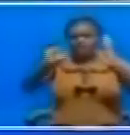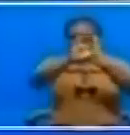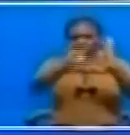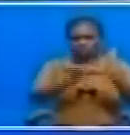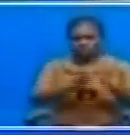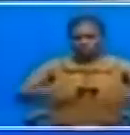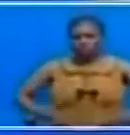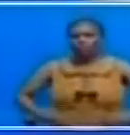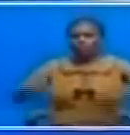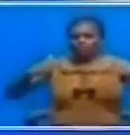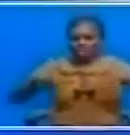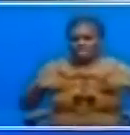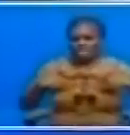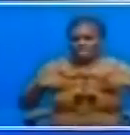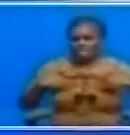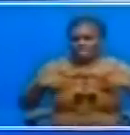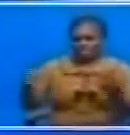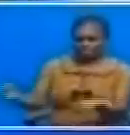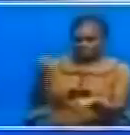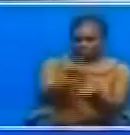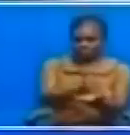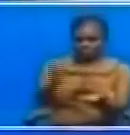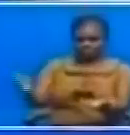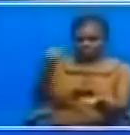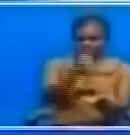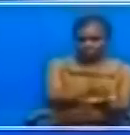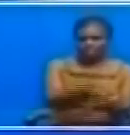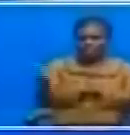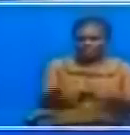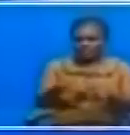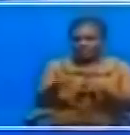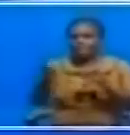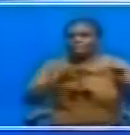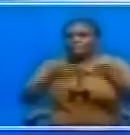constitutional body to recruit as well as to